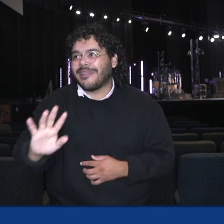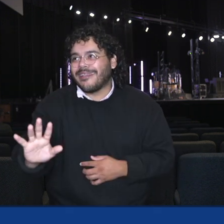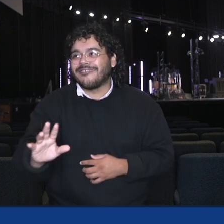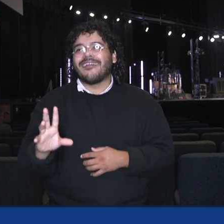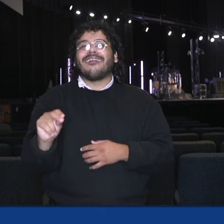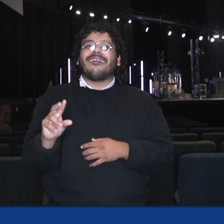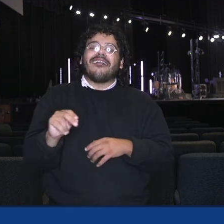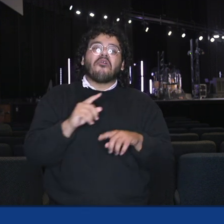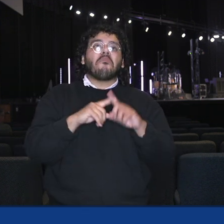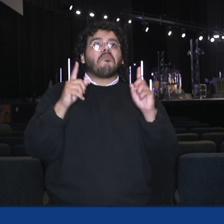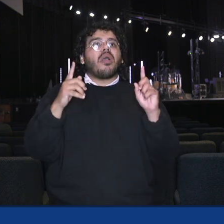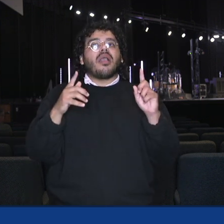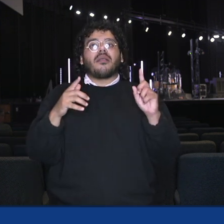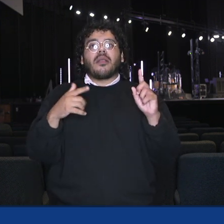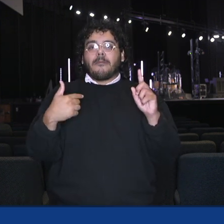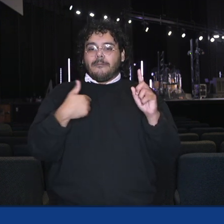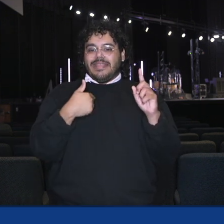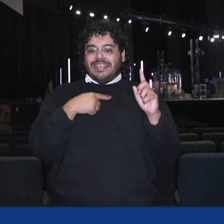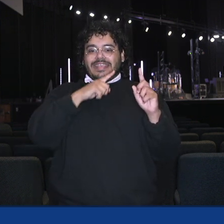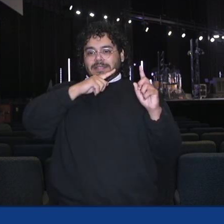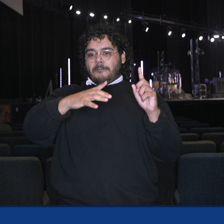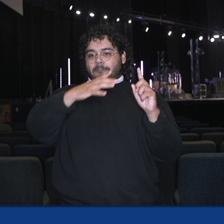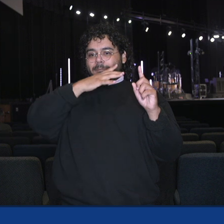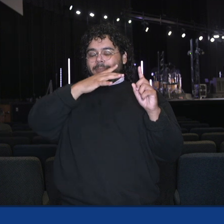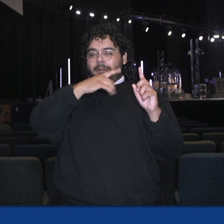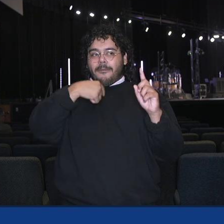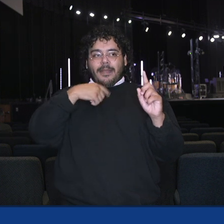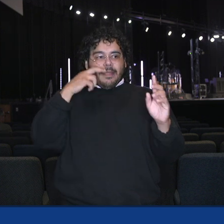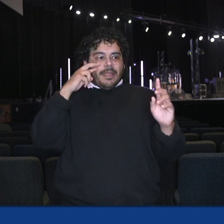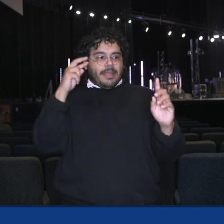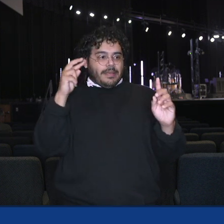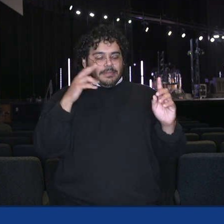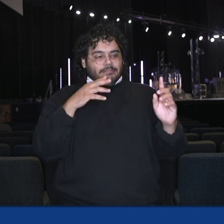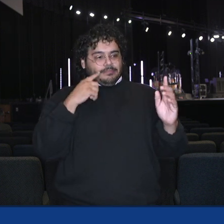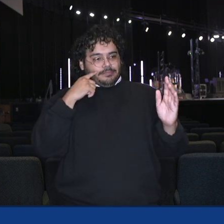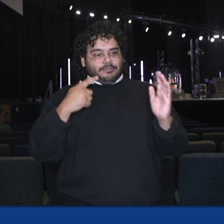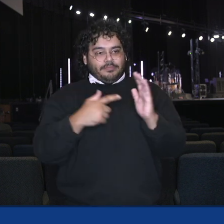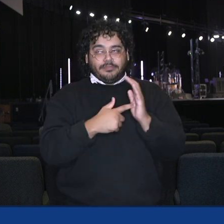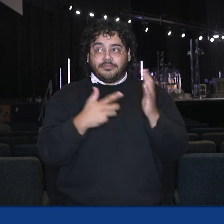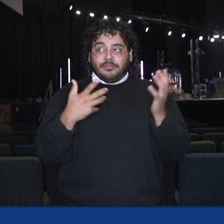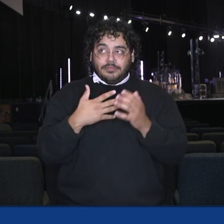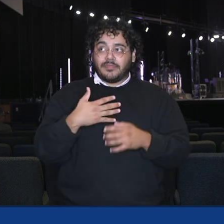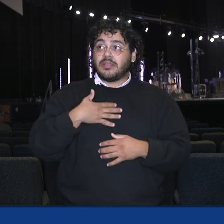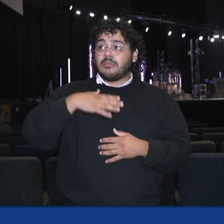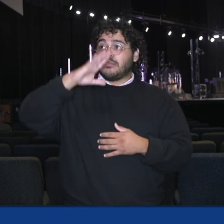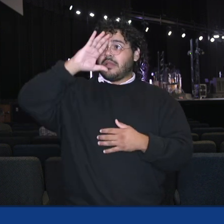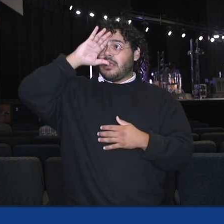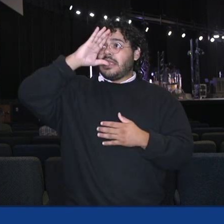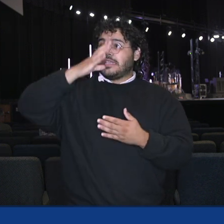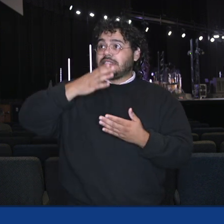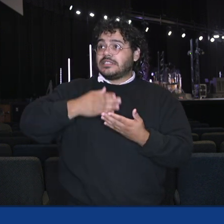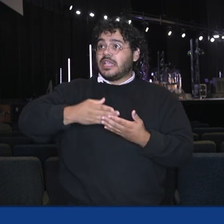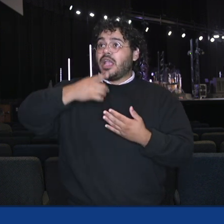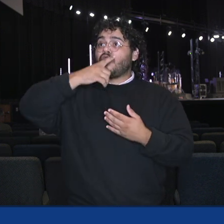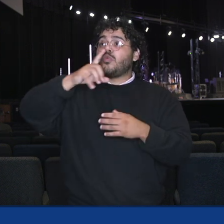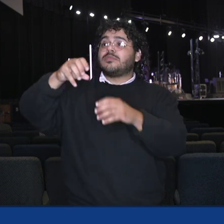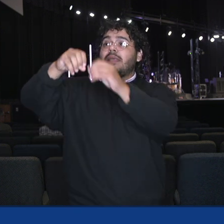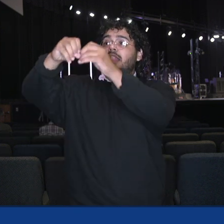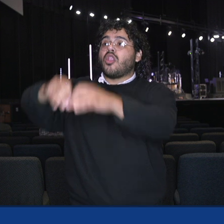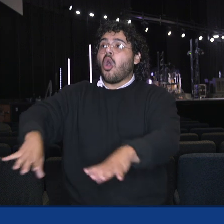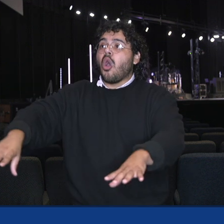What I notice as a mom is that my son, who has been lost, has now been